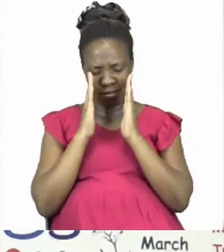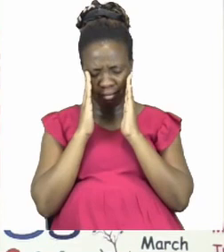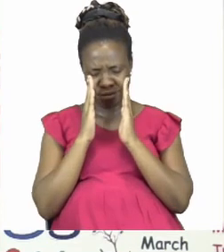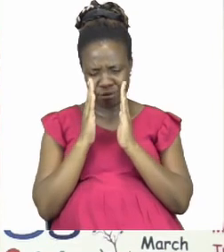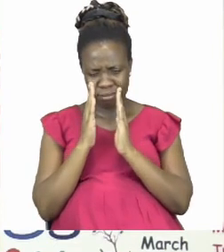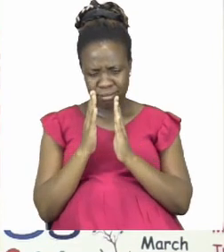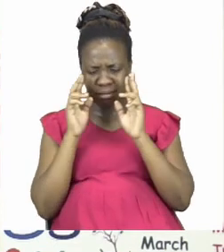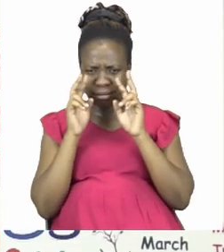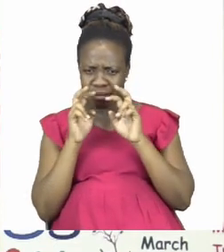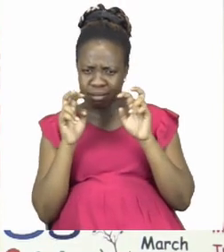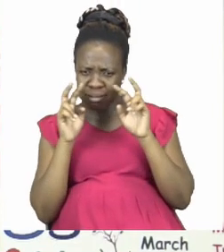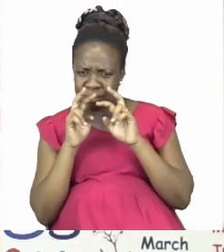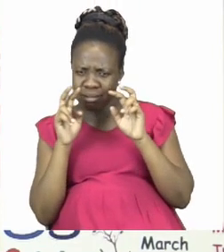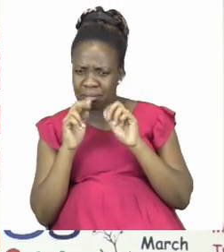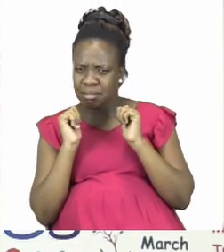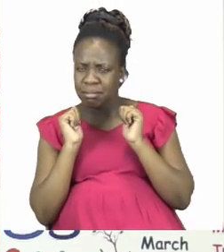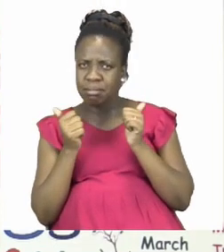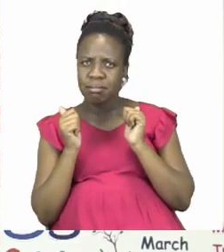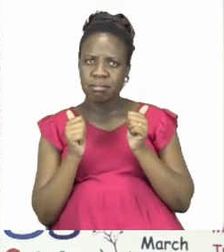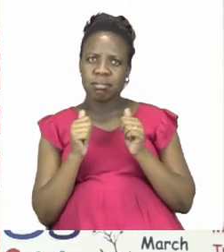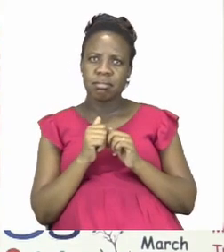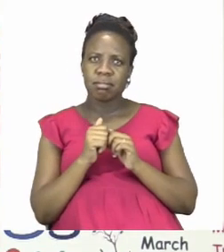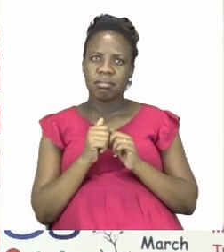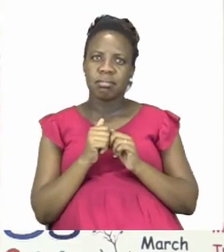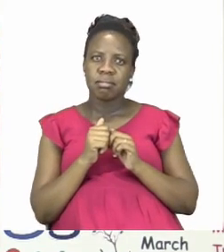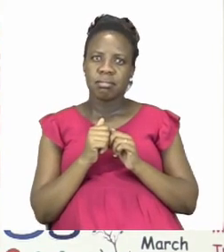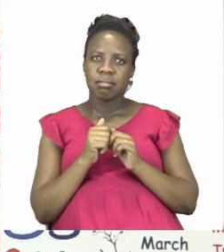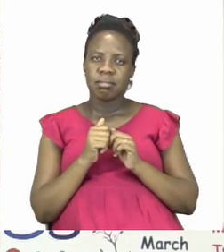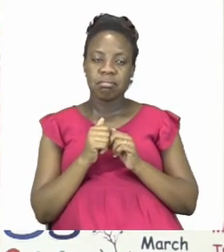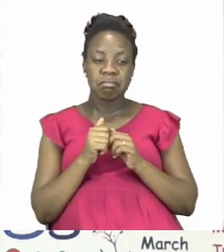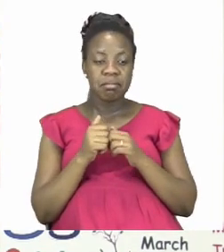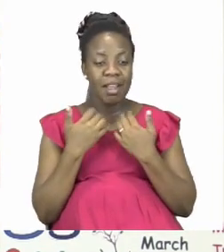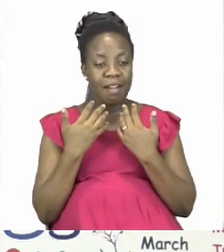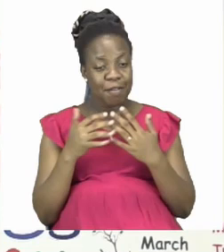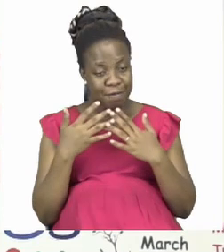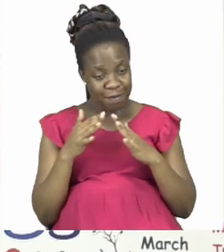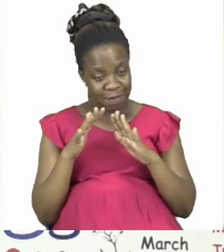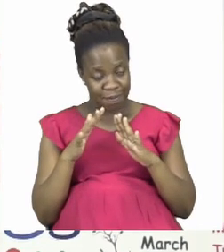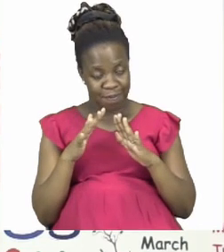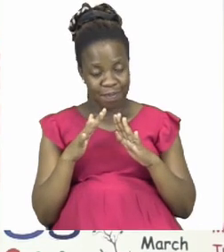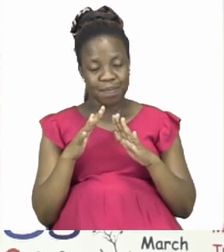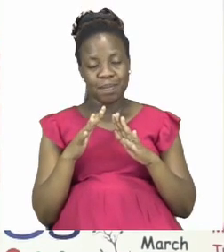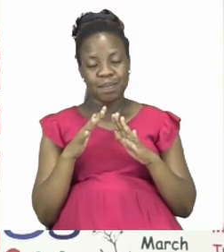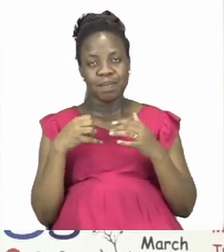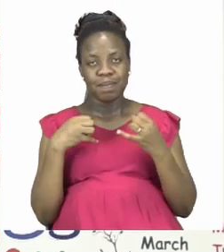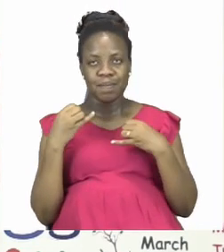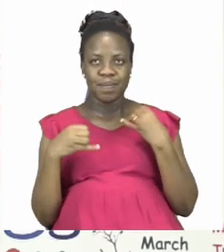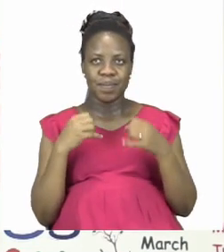you look for your words. Now I'm going to leave you to finish finding your words, boys and girls. I will see you shortly after the